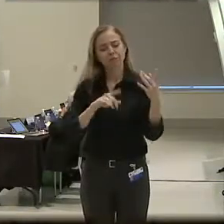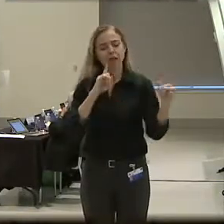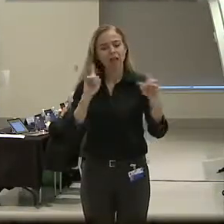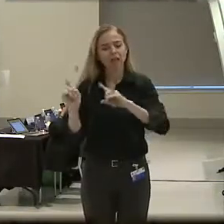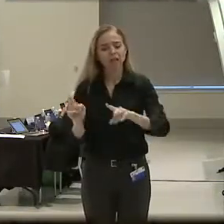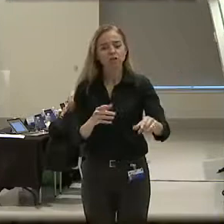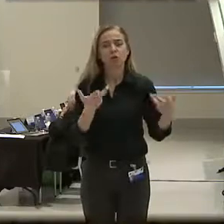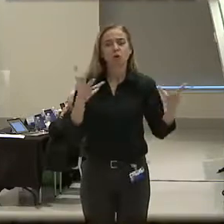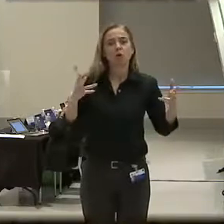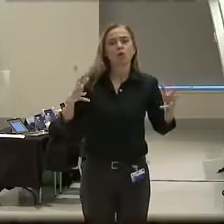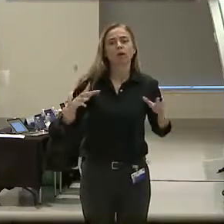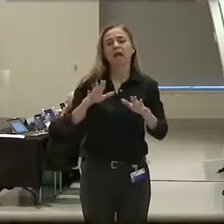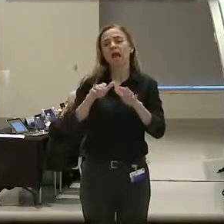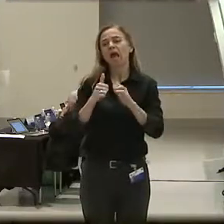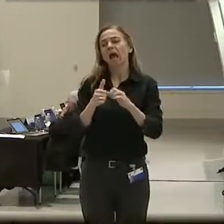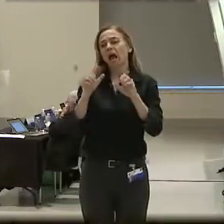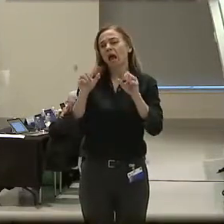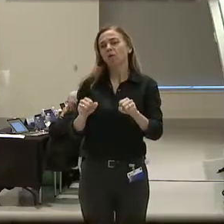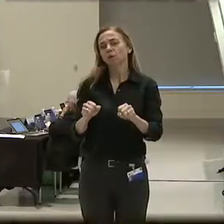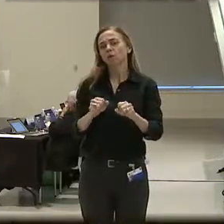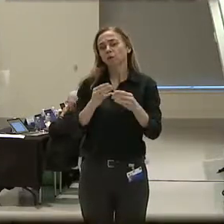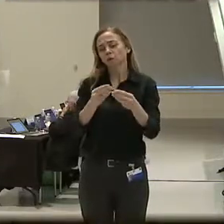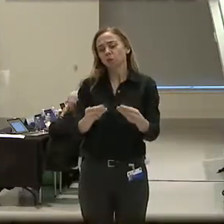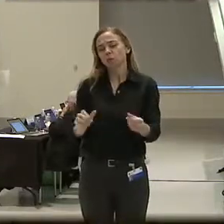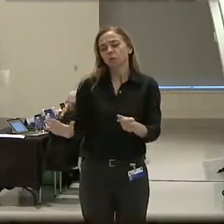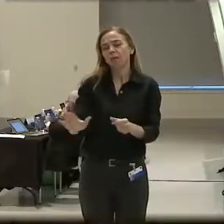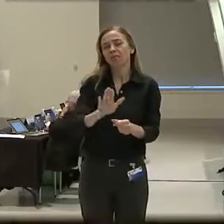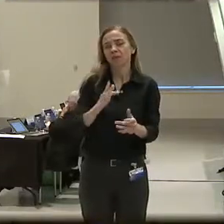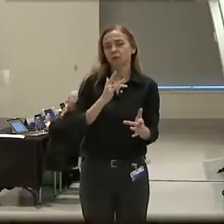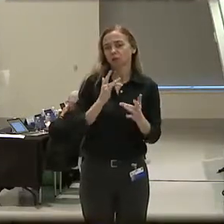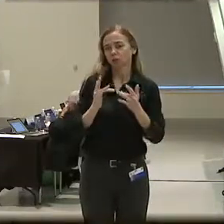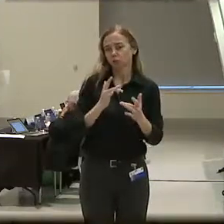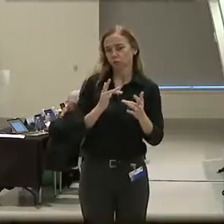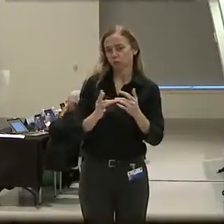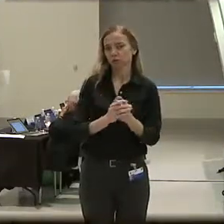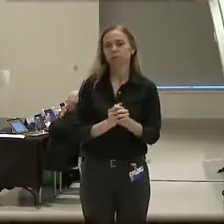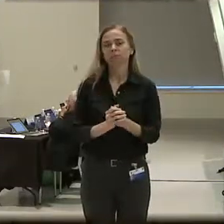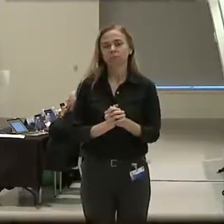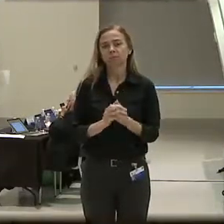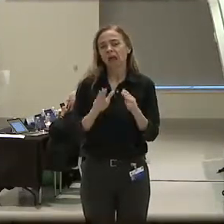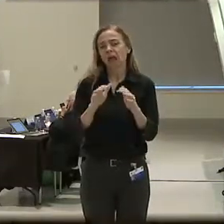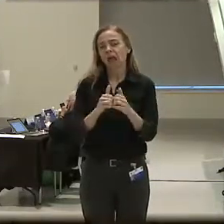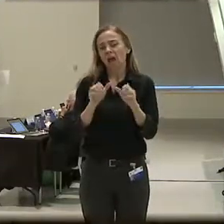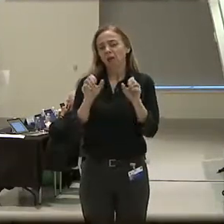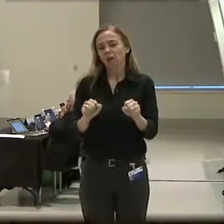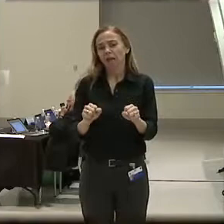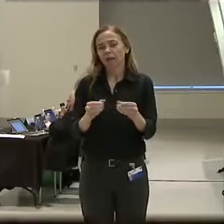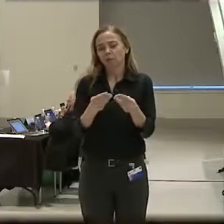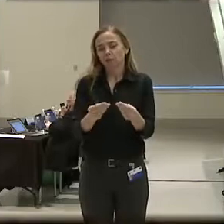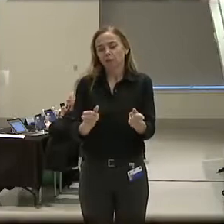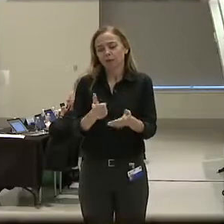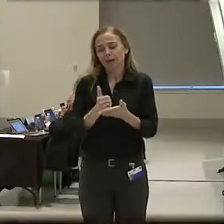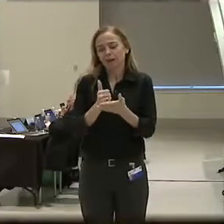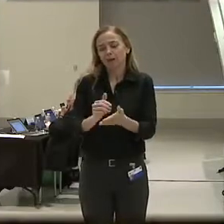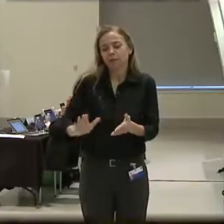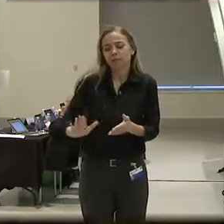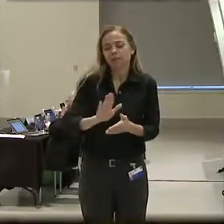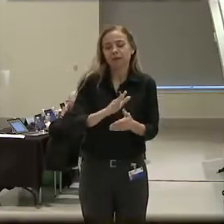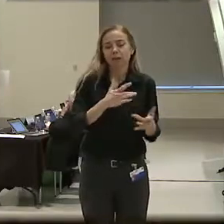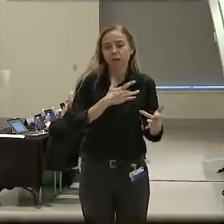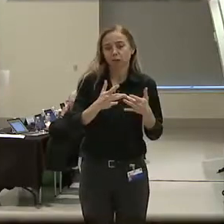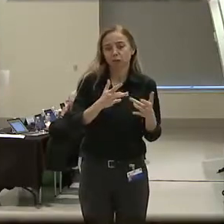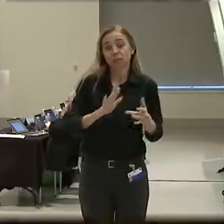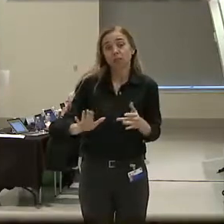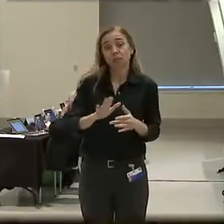What can you do to allay their concerns? What can you say to them to allay their concerns that their rights can